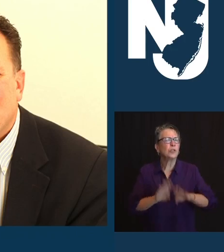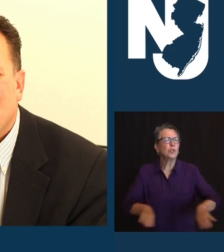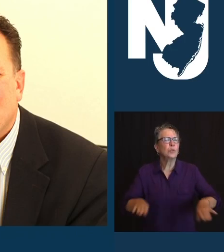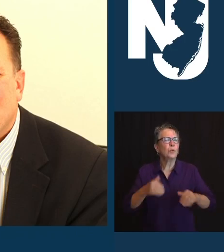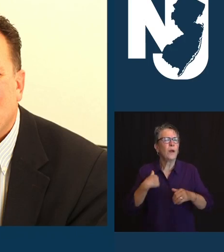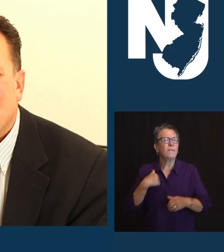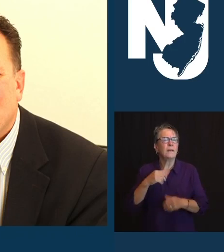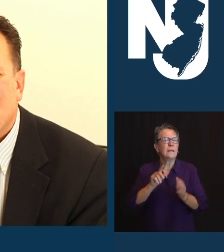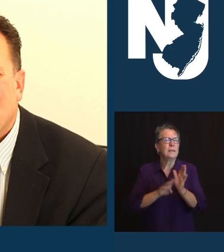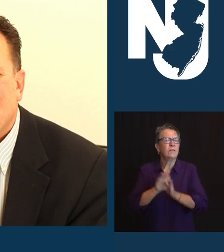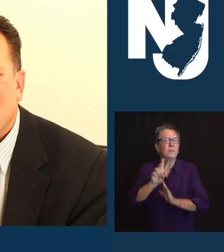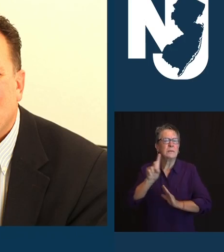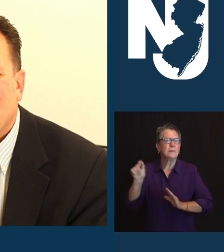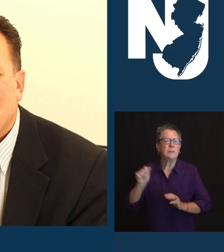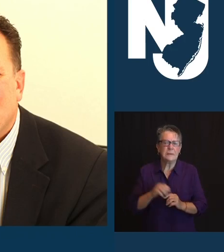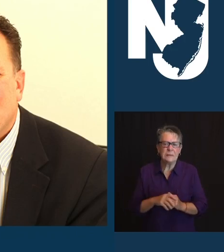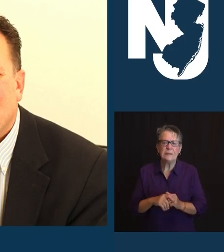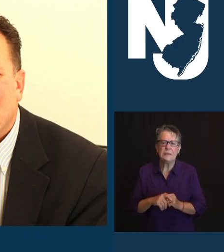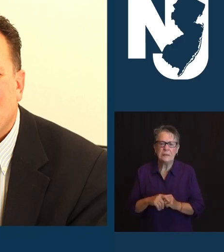973-623-5080,